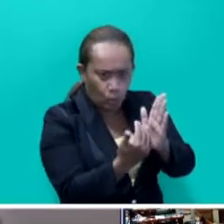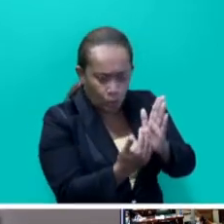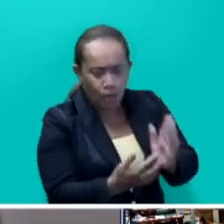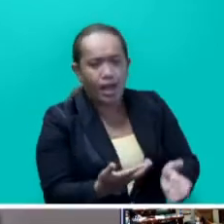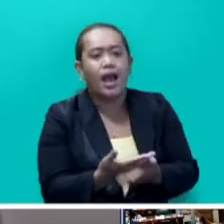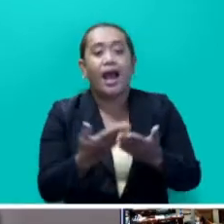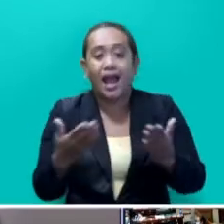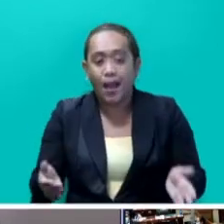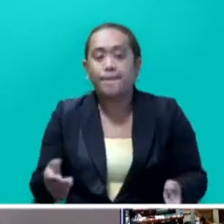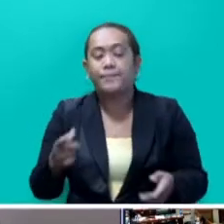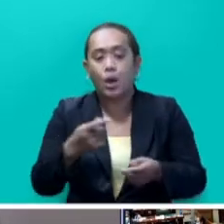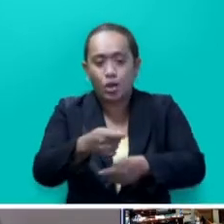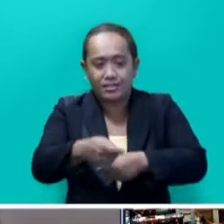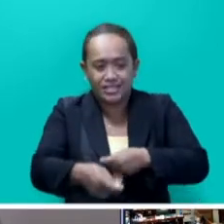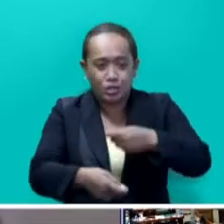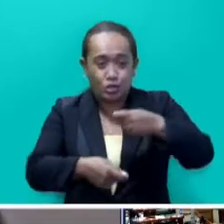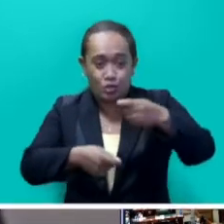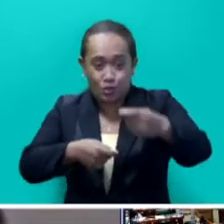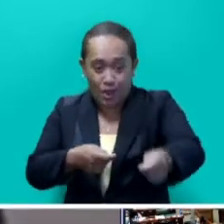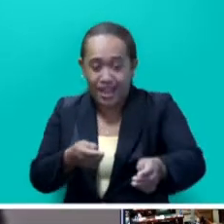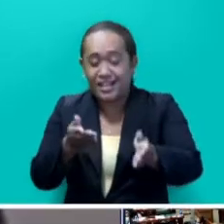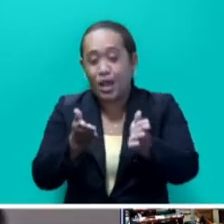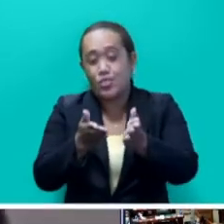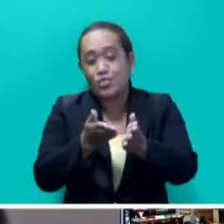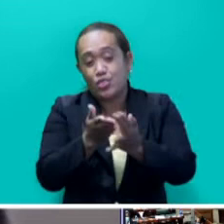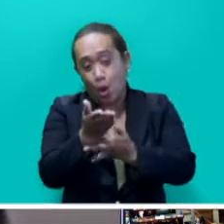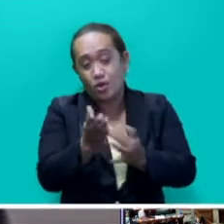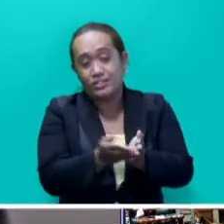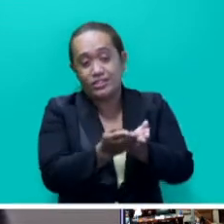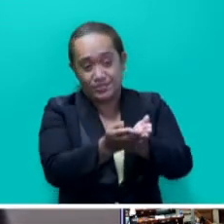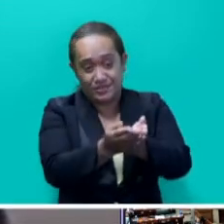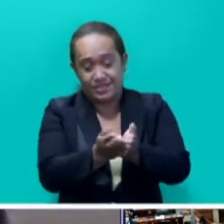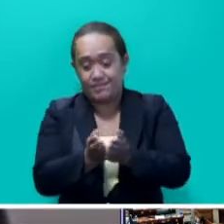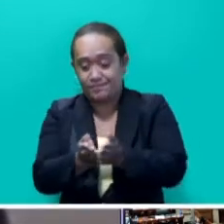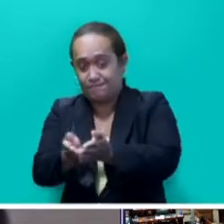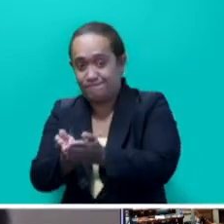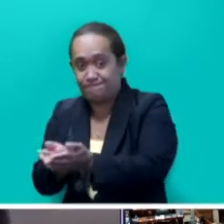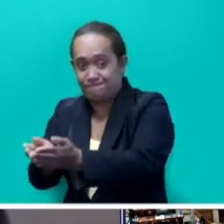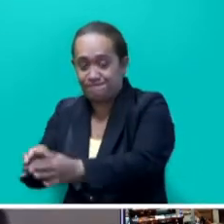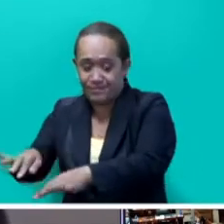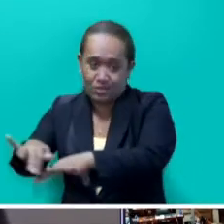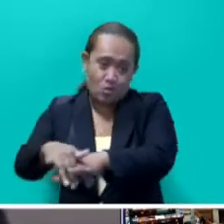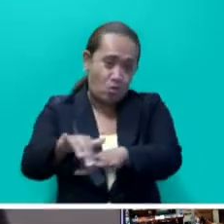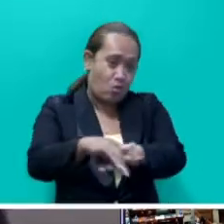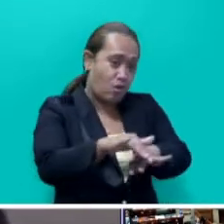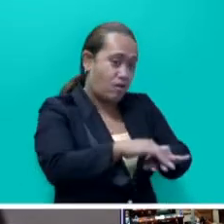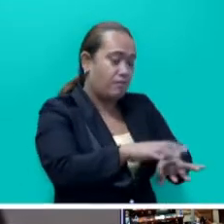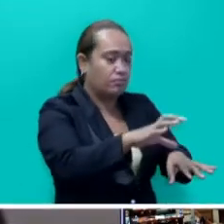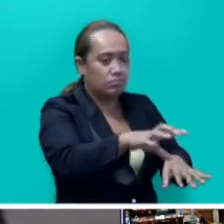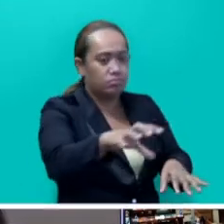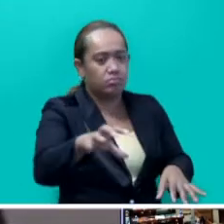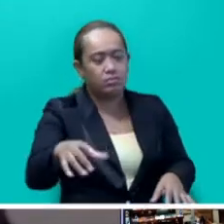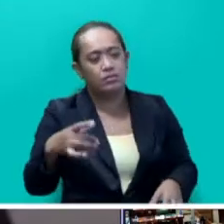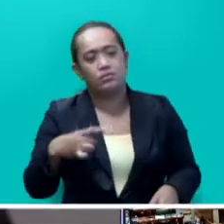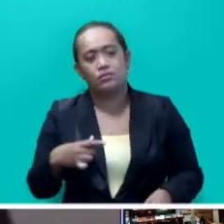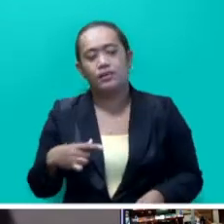cross-border trade and encourage efficiency in the transportation of cargo in and out of Fiji. Mr. Speaker, said